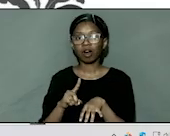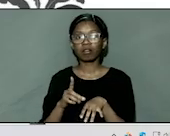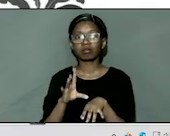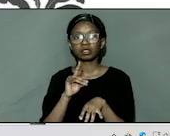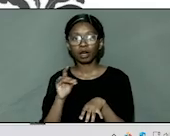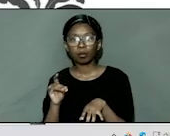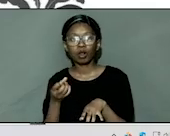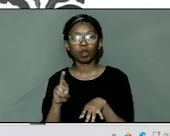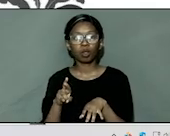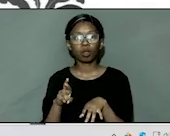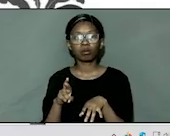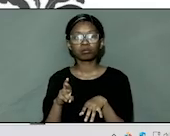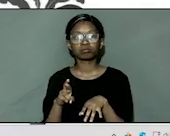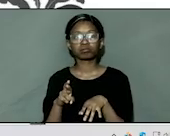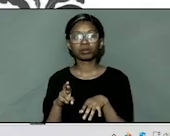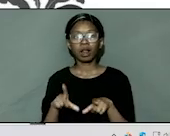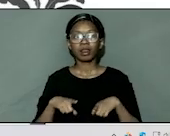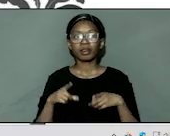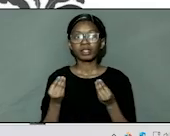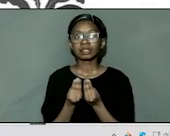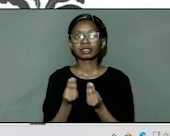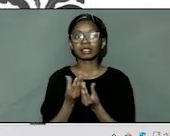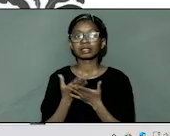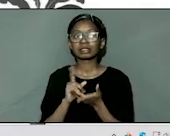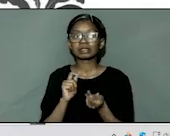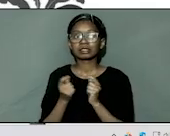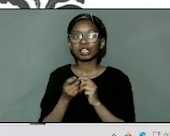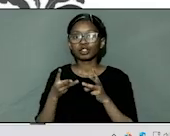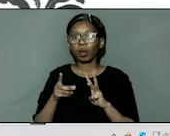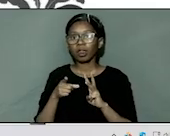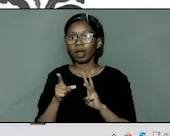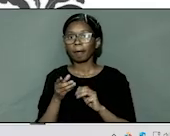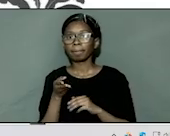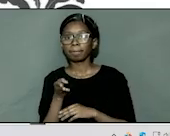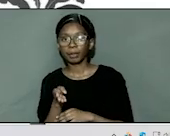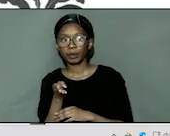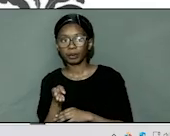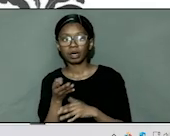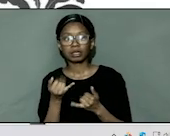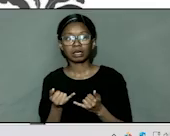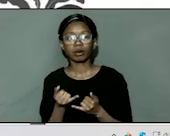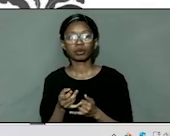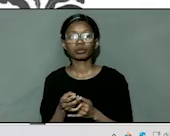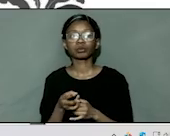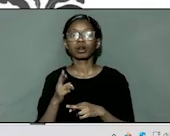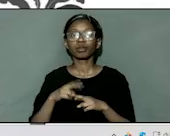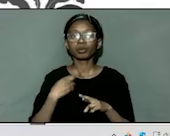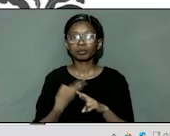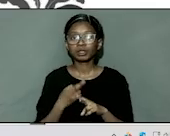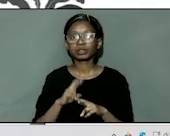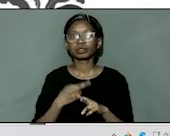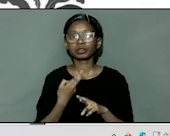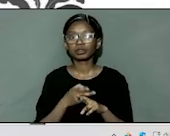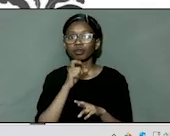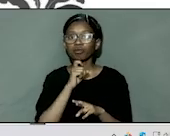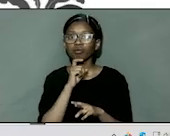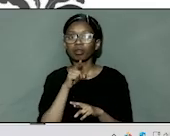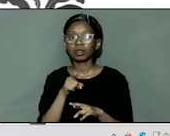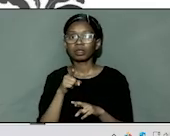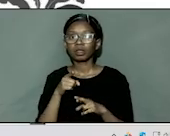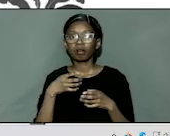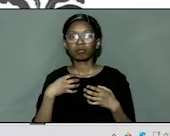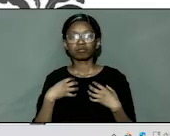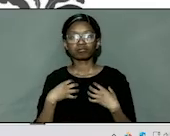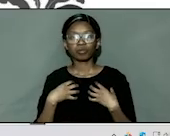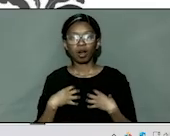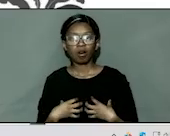modify their existence. So the repeated use of the organ would cause it